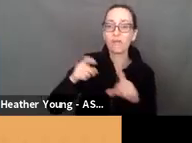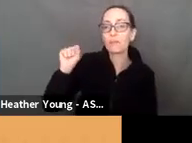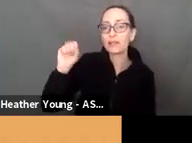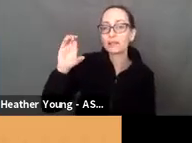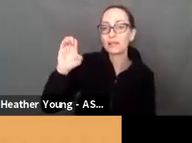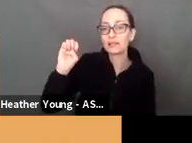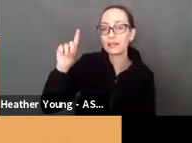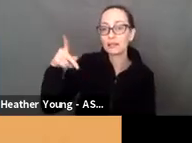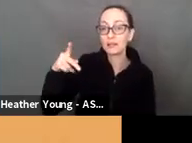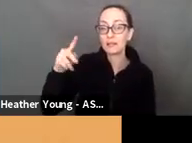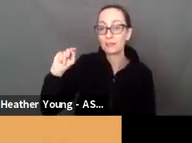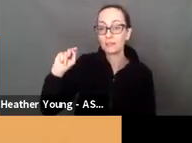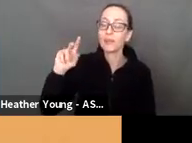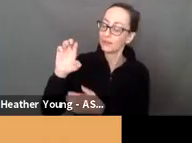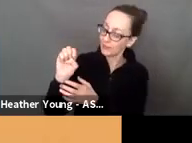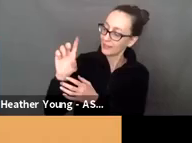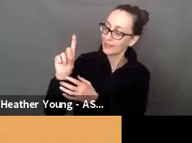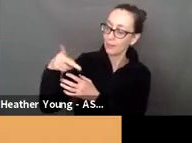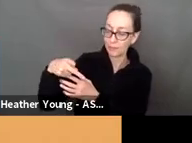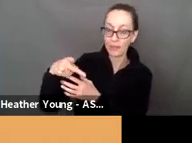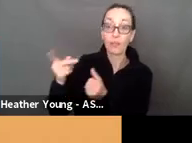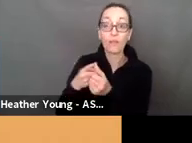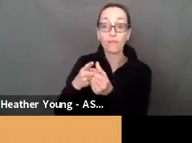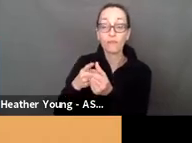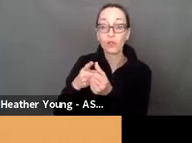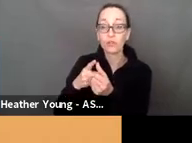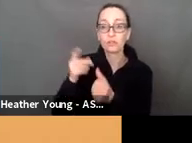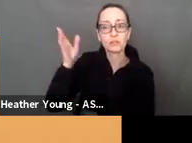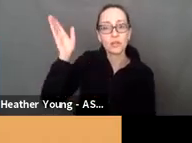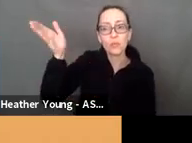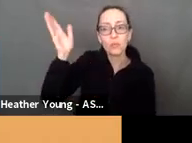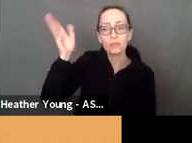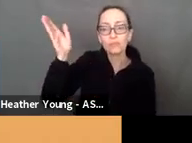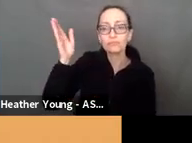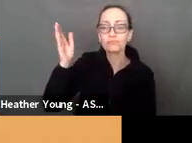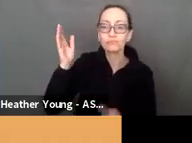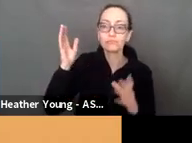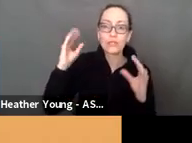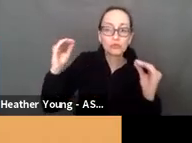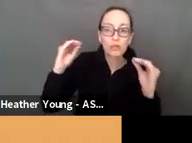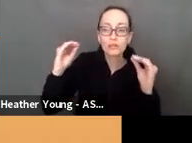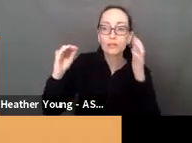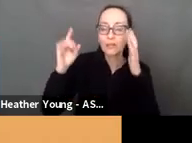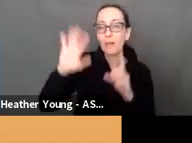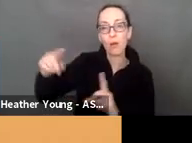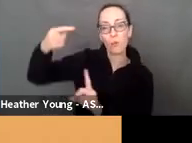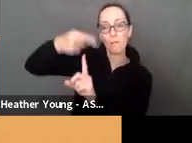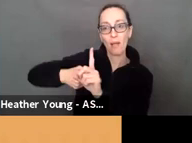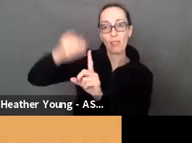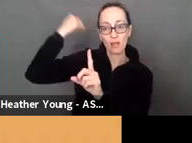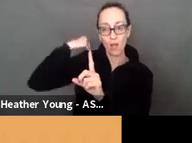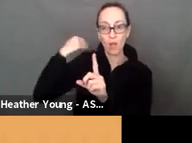The first webinar was held about a month ago, and it was about